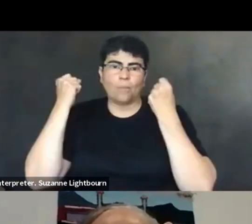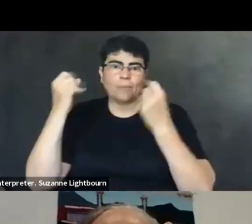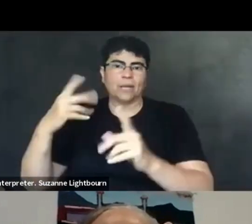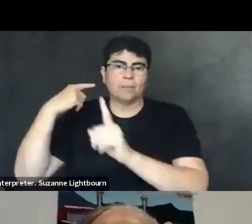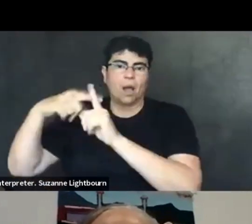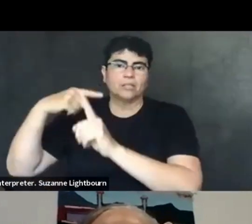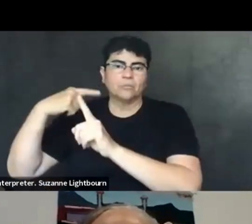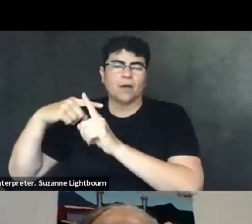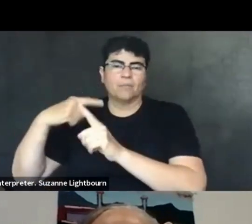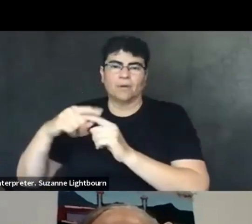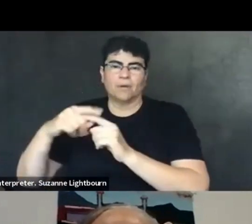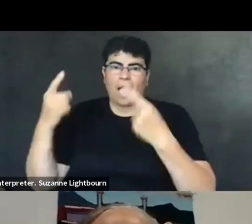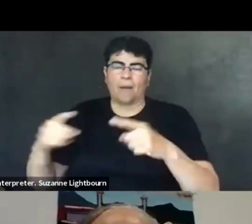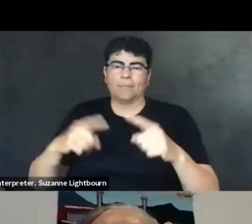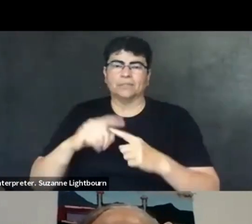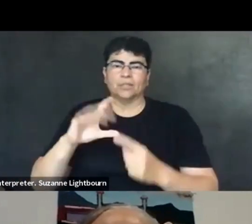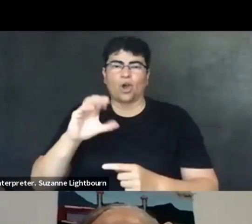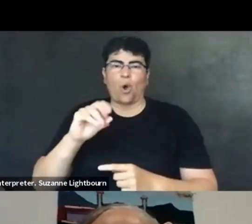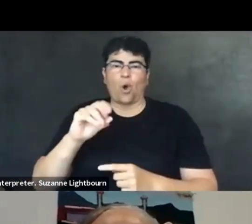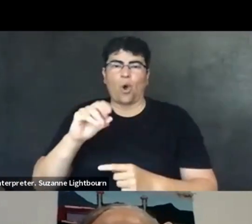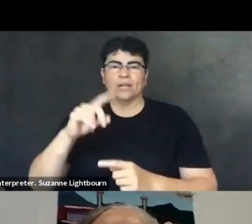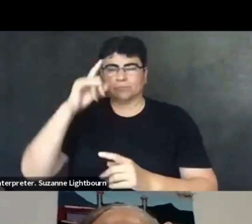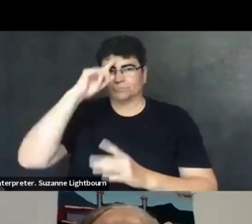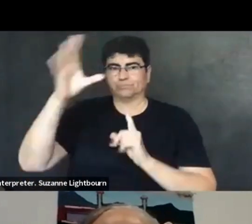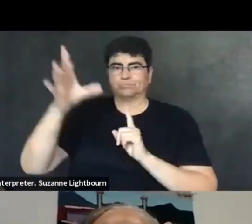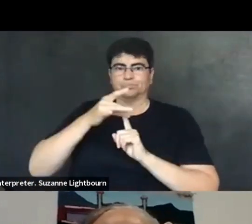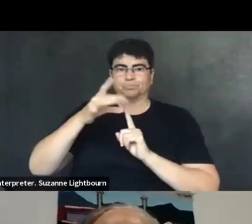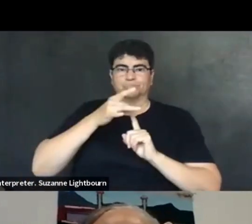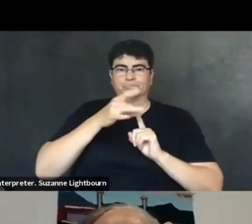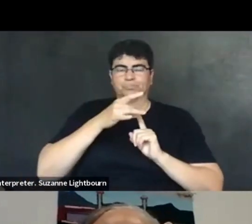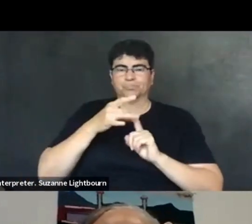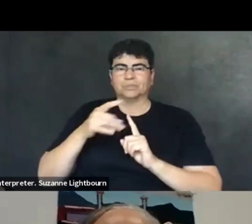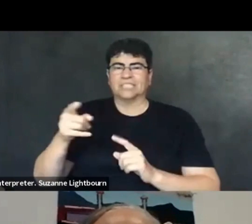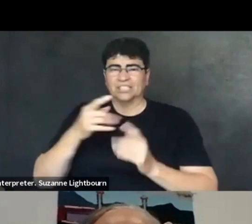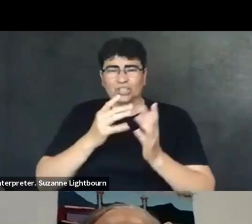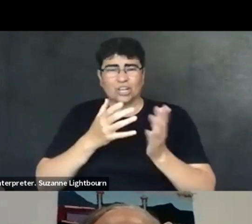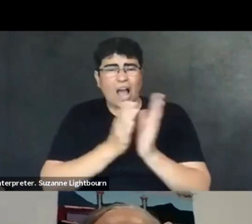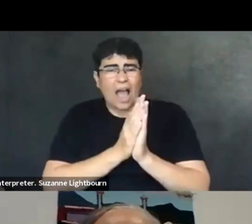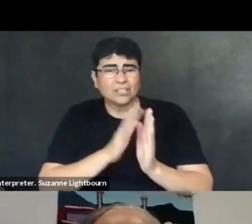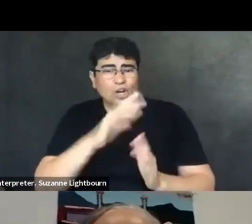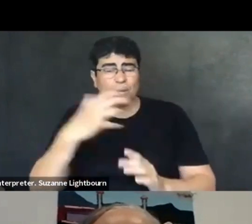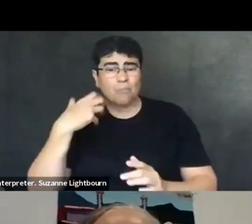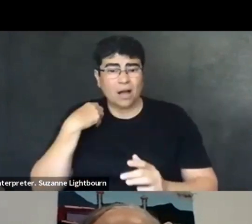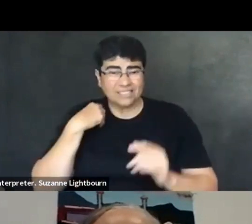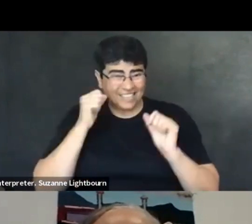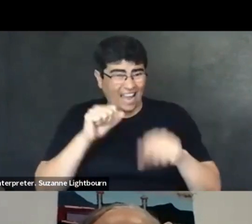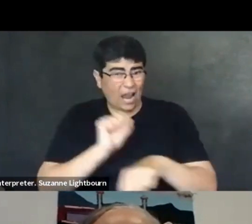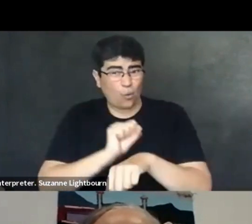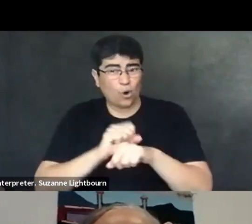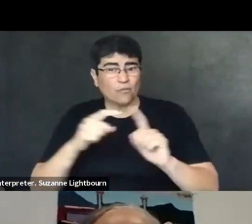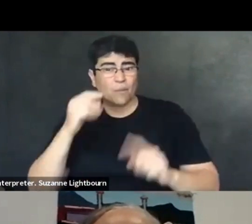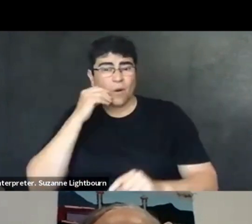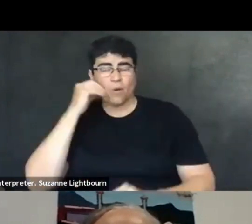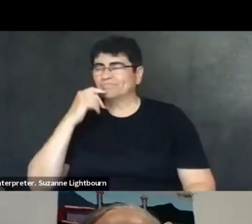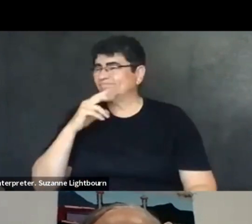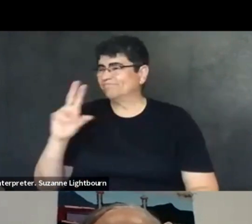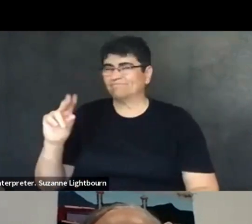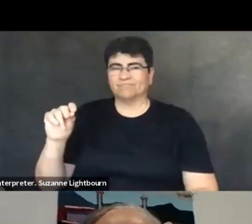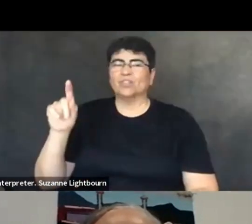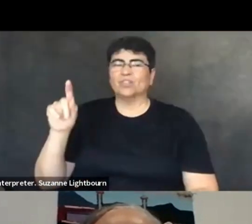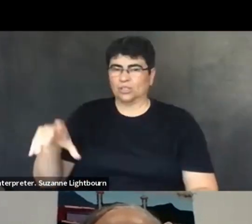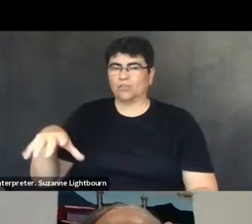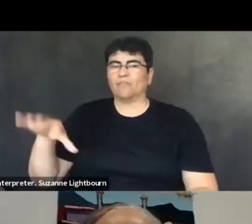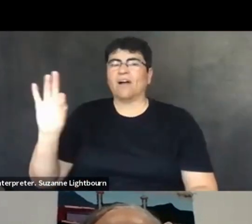cases. She's tried to talk to her employer to see if she could work remotely. The employer told her, you need to find another childcare